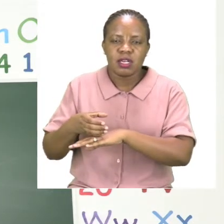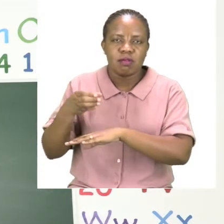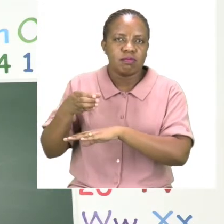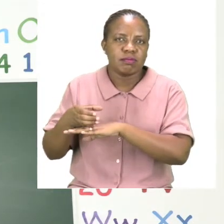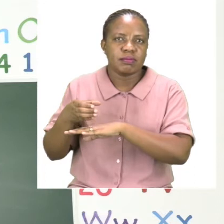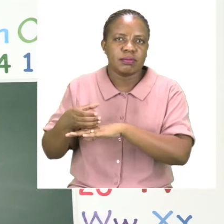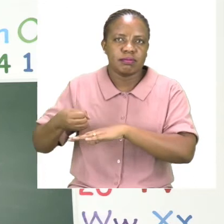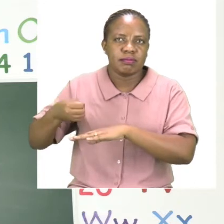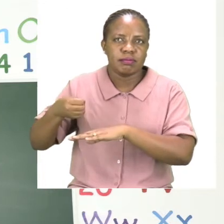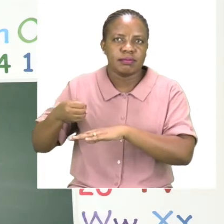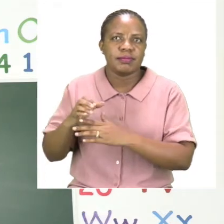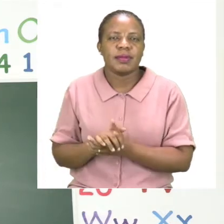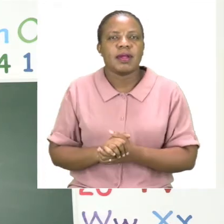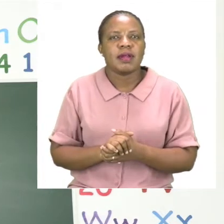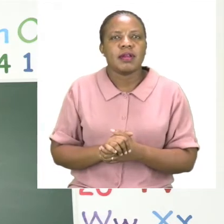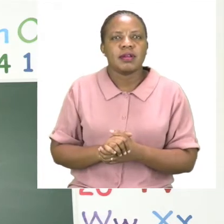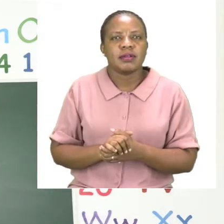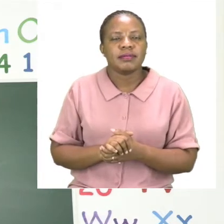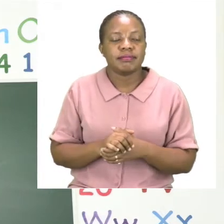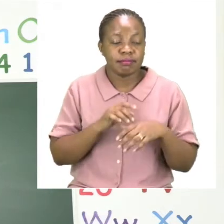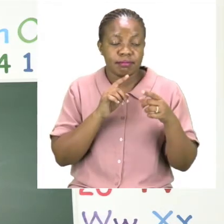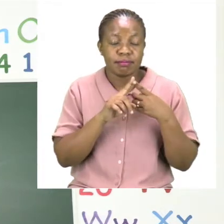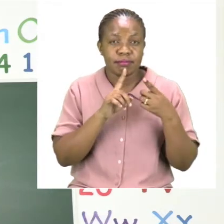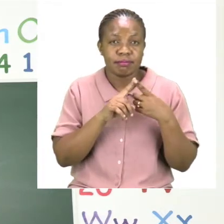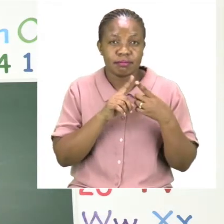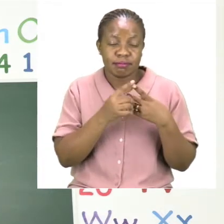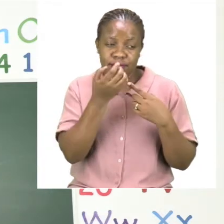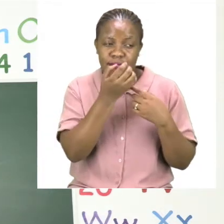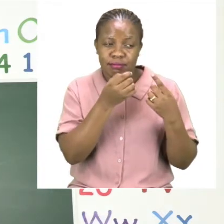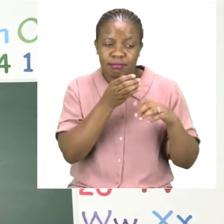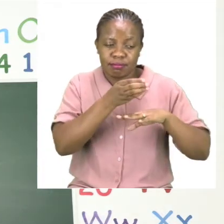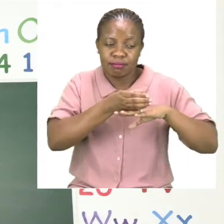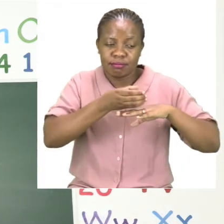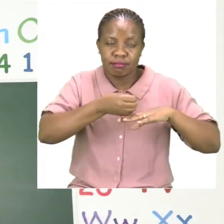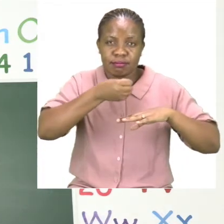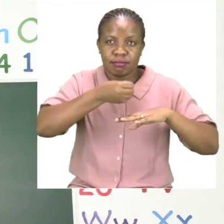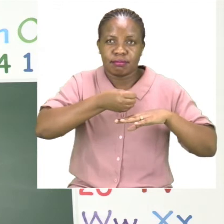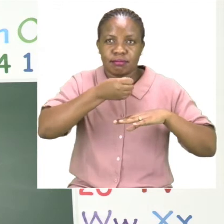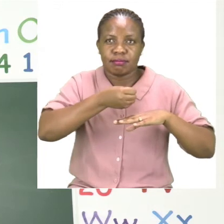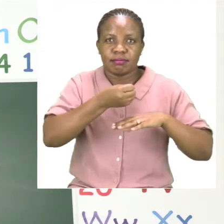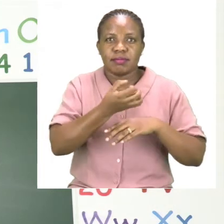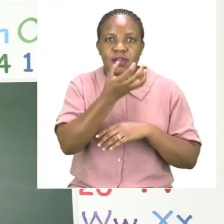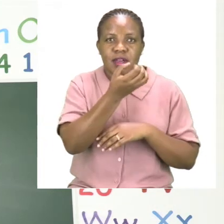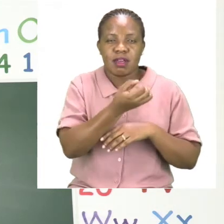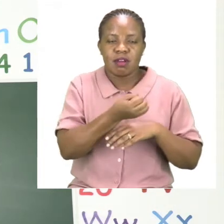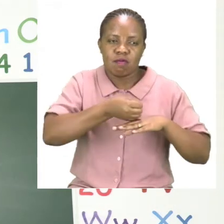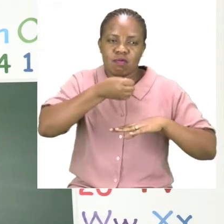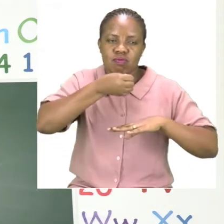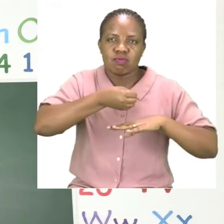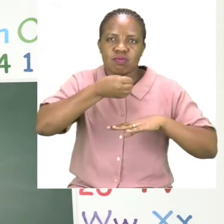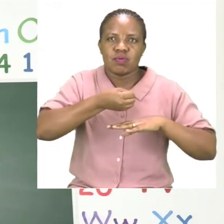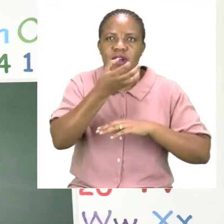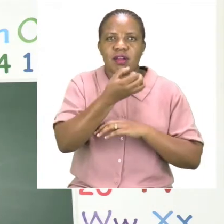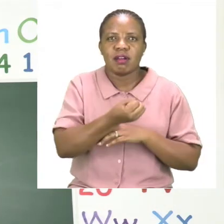My container here has water but it is almost full. So